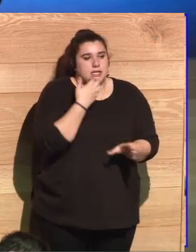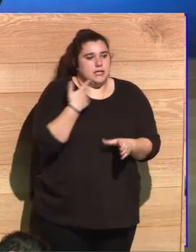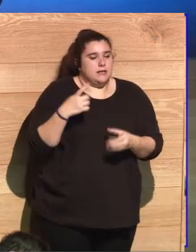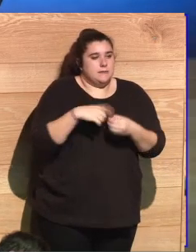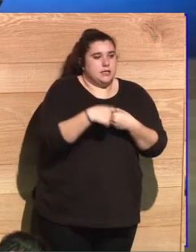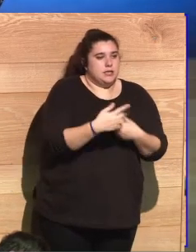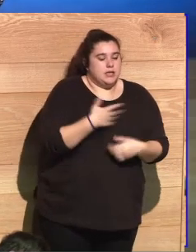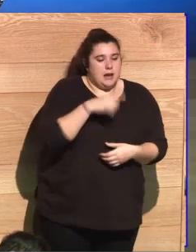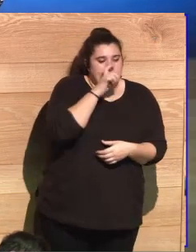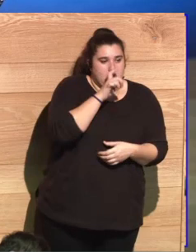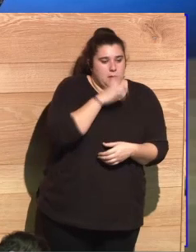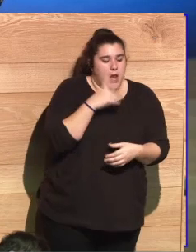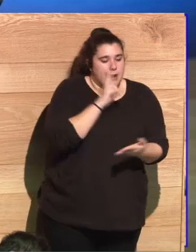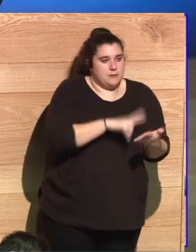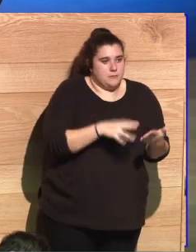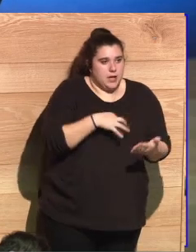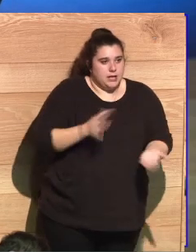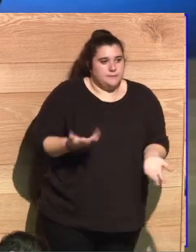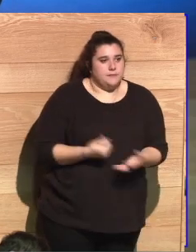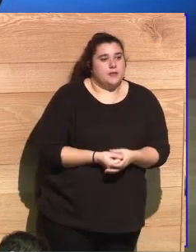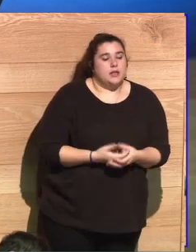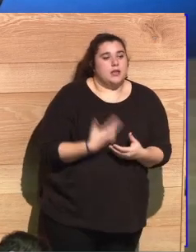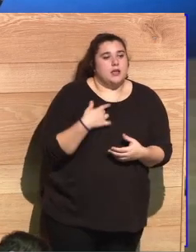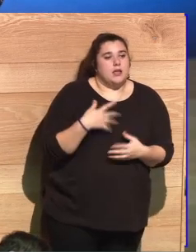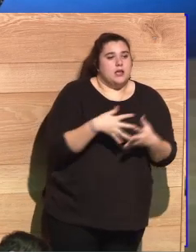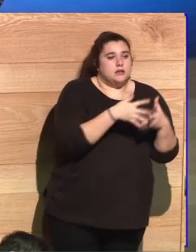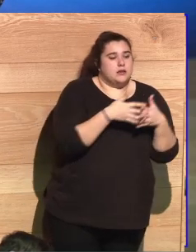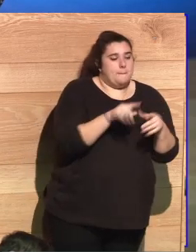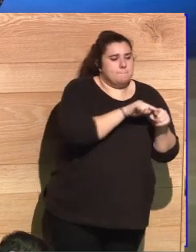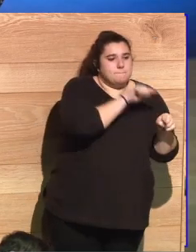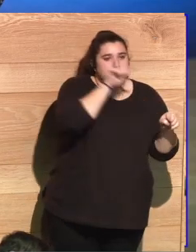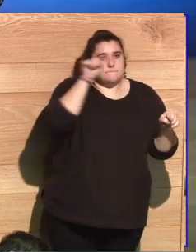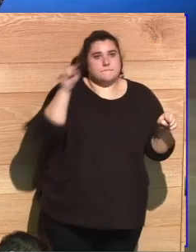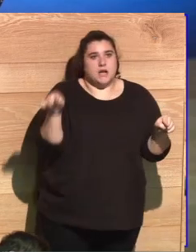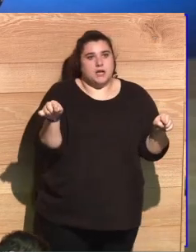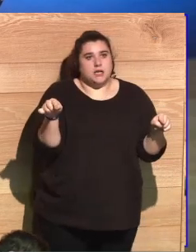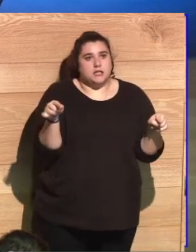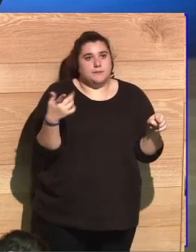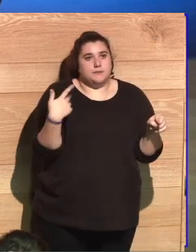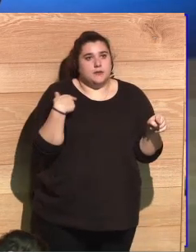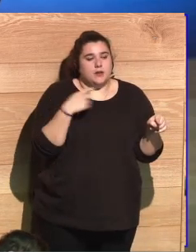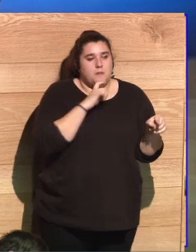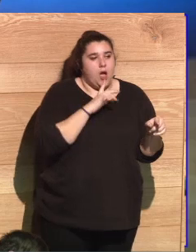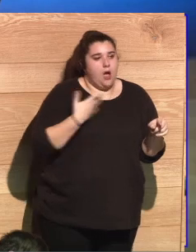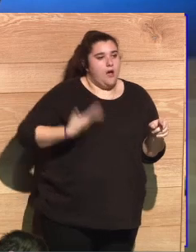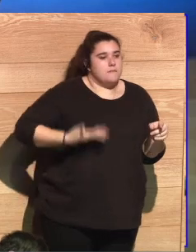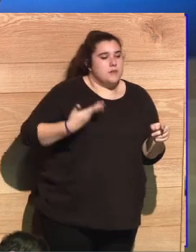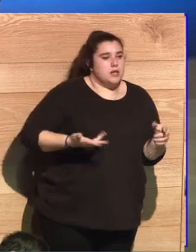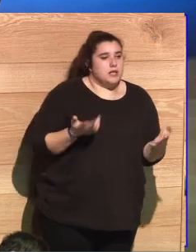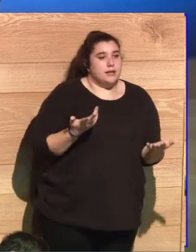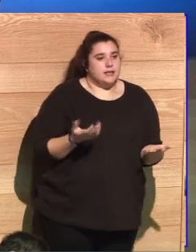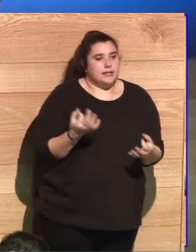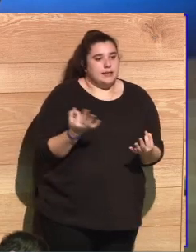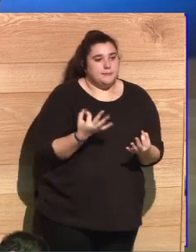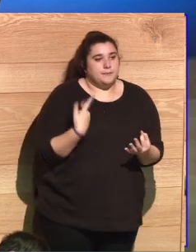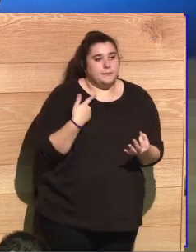Ese viaje que tú haces de costa a costa. Well, this journey from coast to coast in the US, there's an important role. You